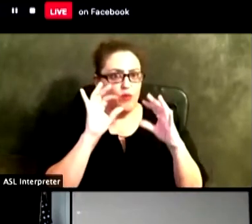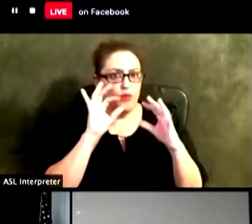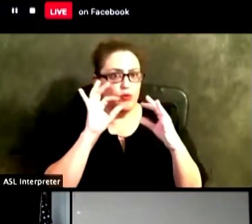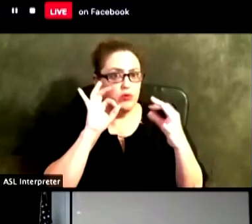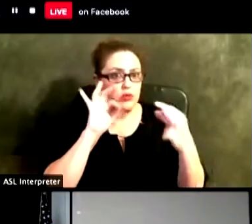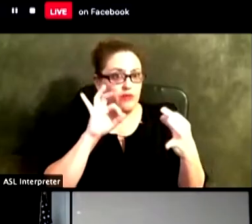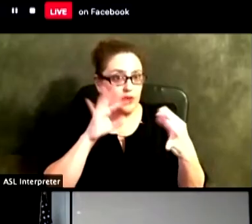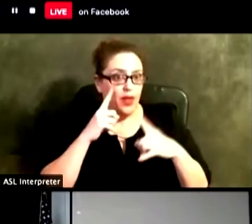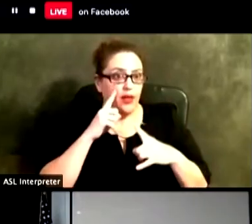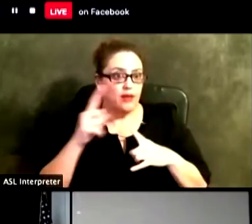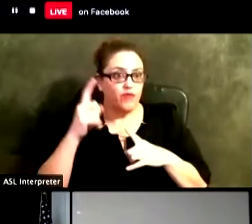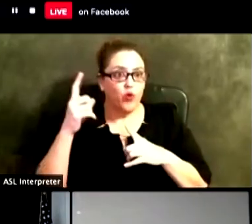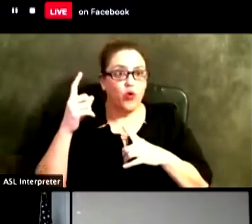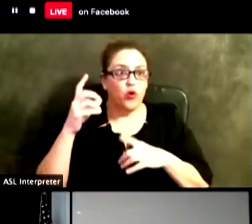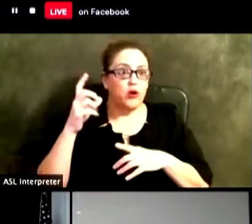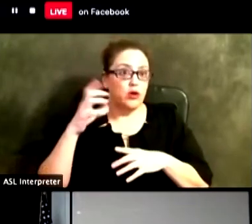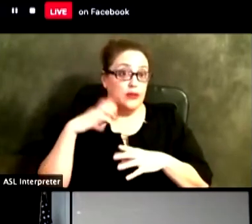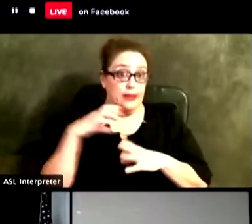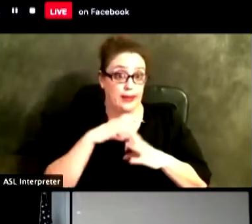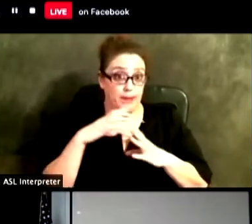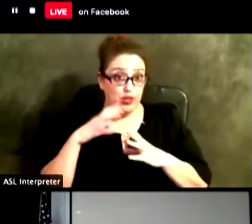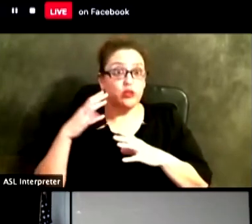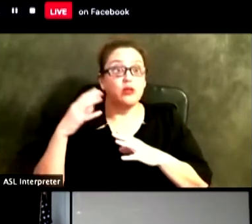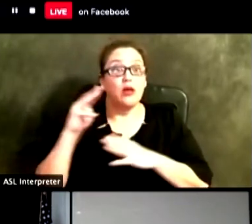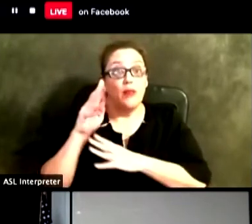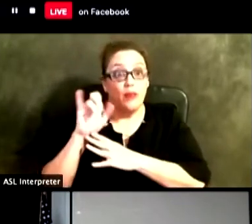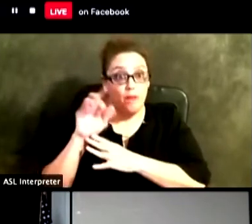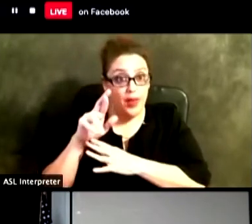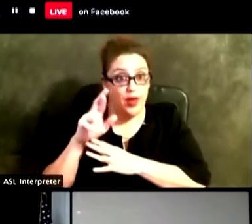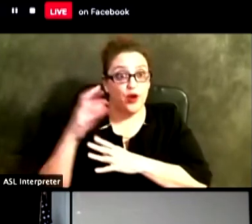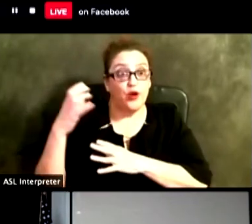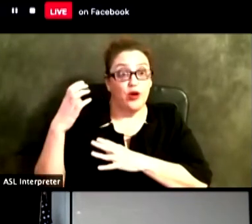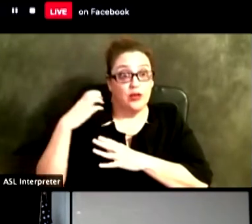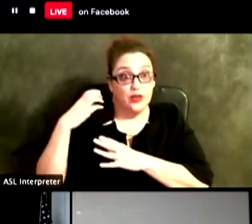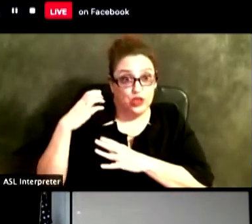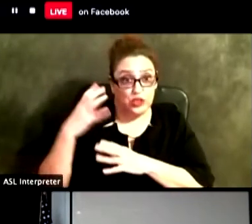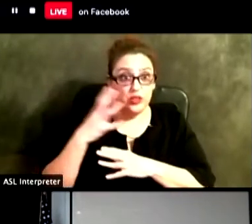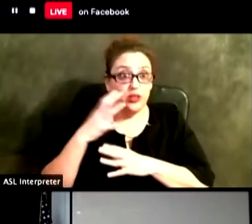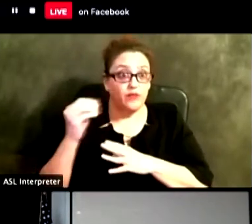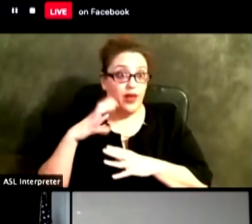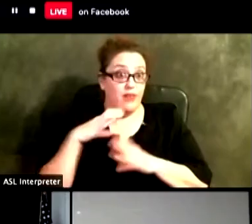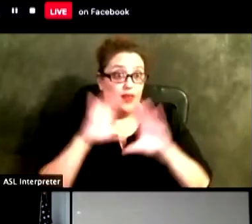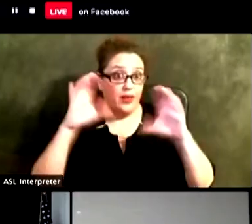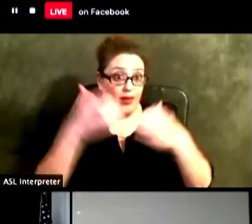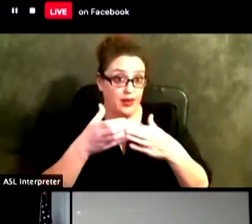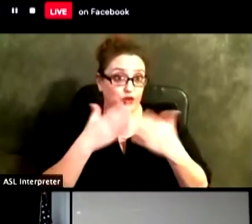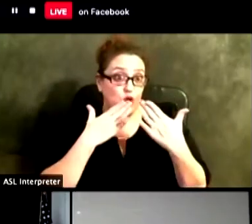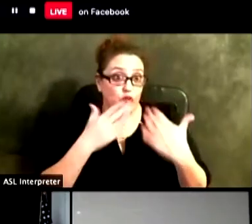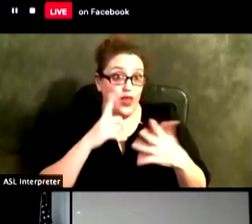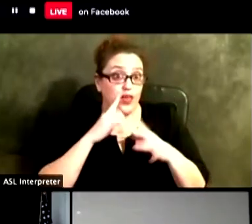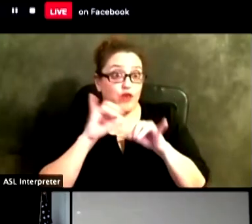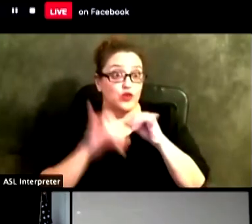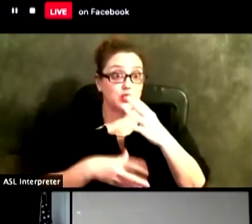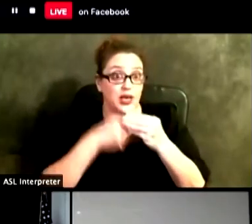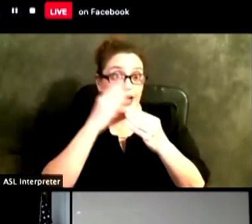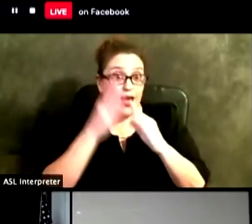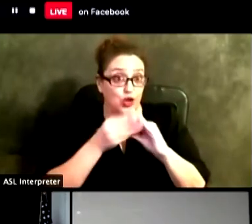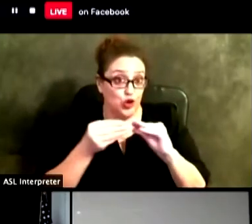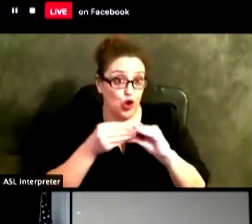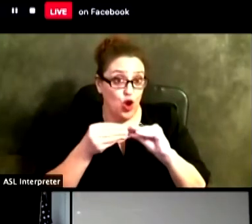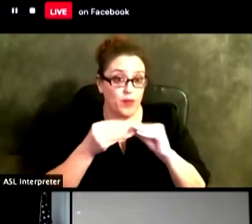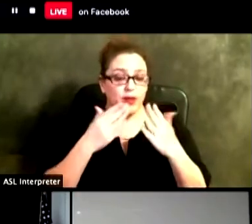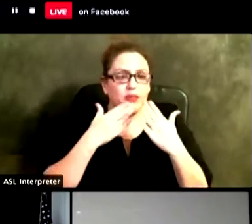the chief, and the council. So thank you so much for sticking around so long to make that comment. Thanks for calling. There